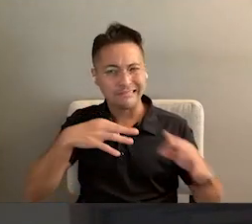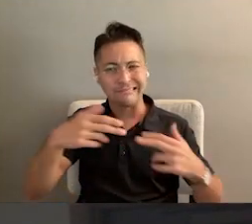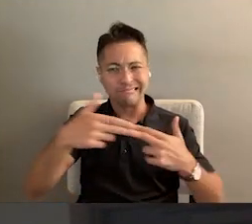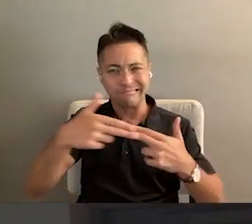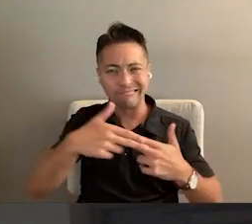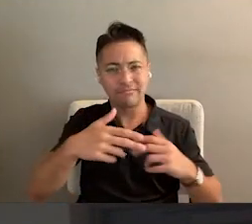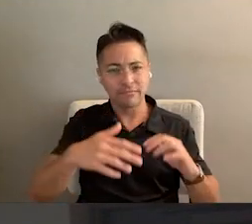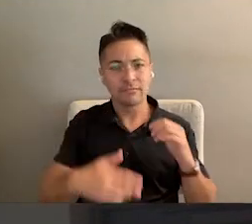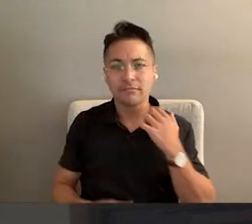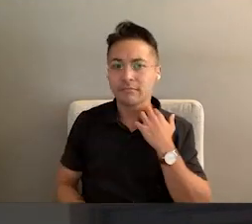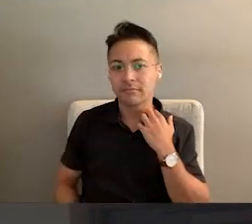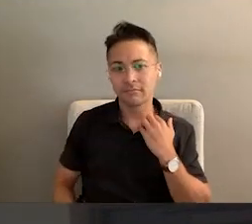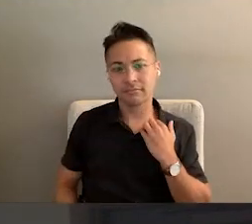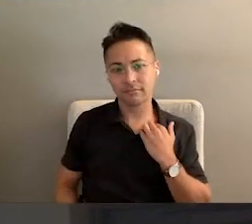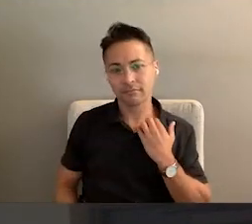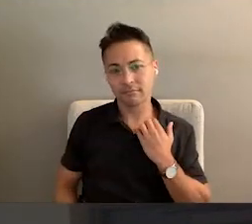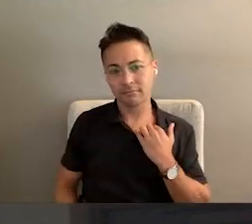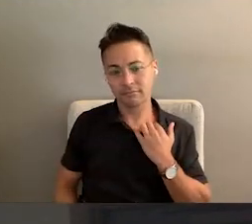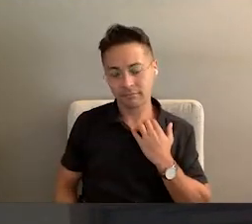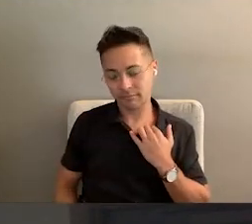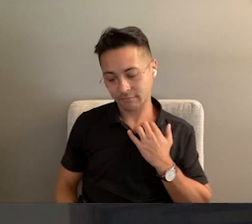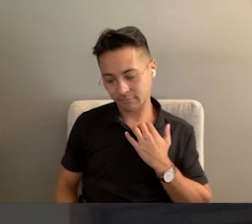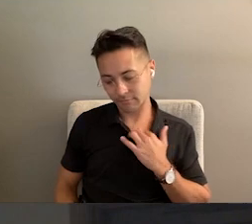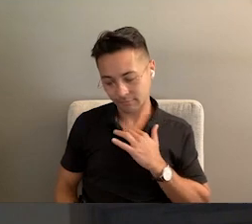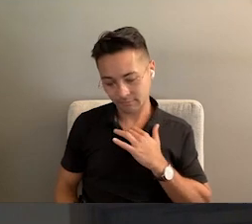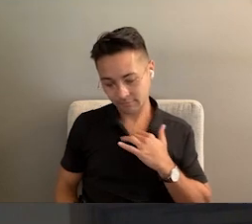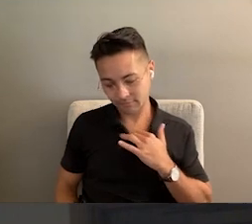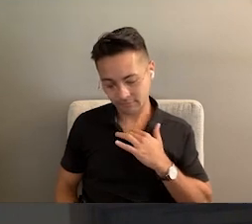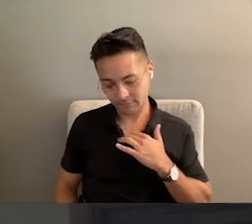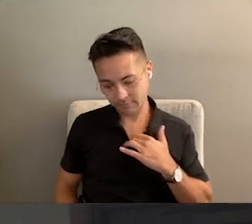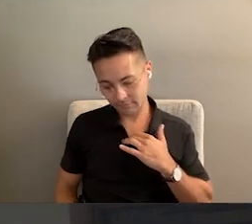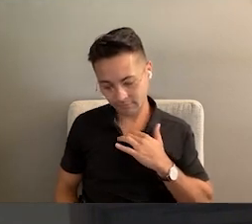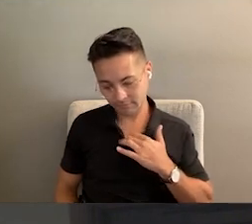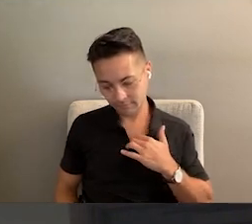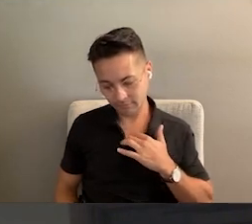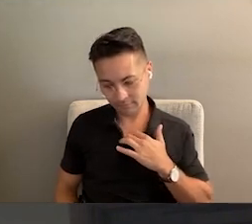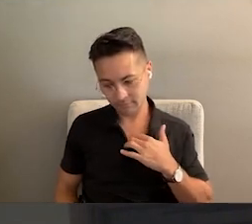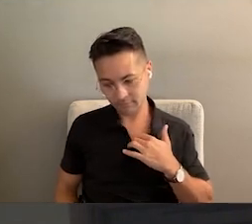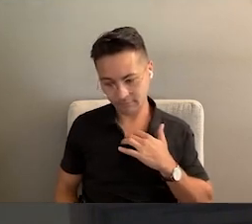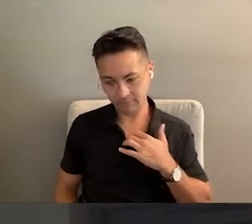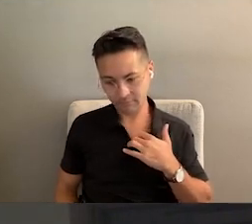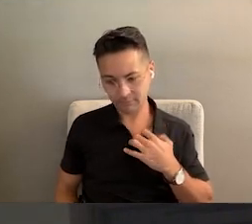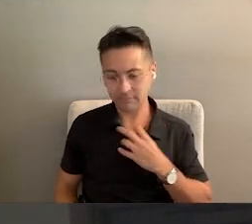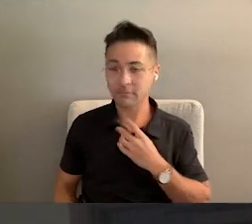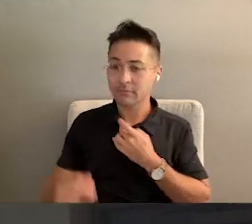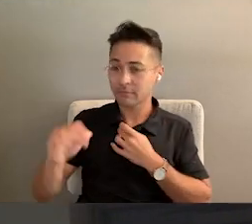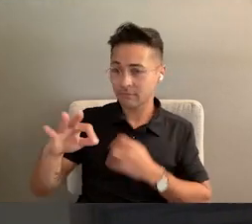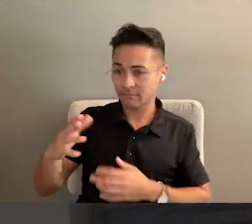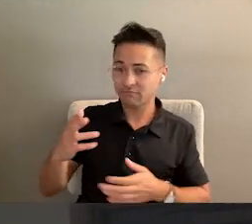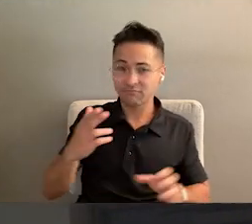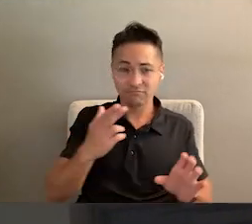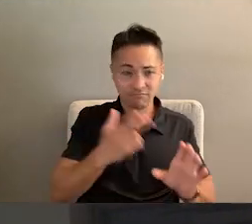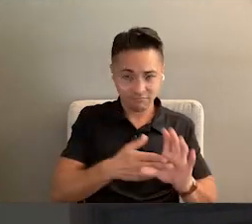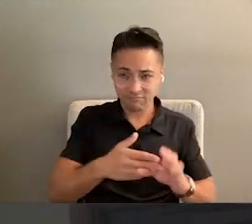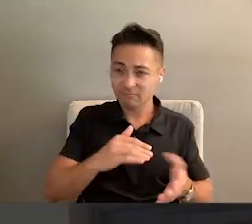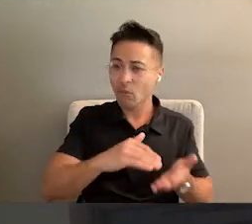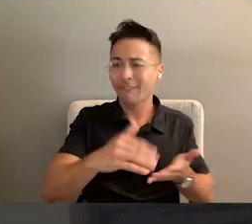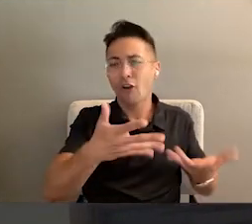minute. Can I get through a couple more slides? I know you all have lots and lots of questions. Yes, ma'am.